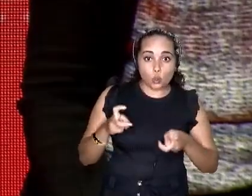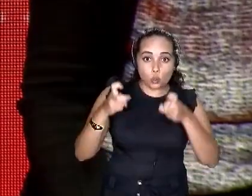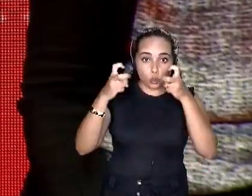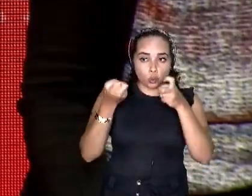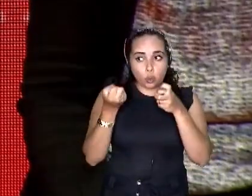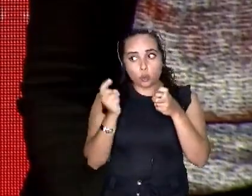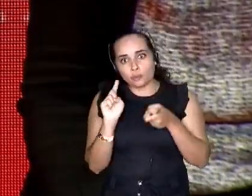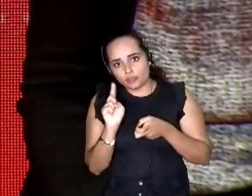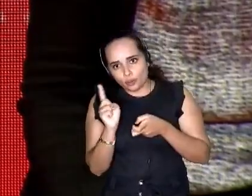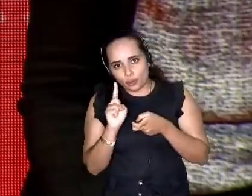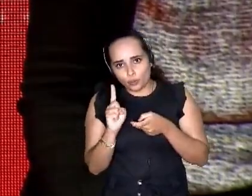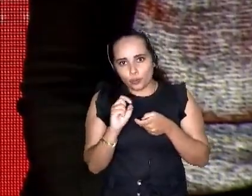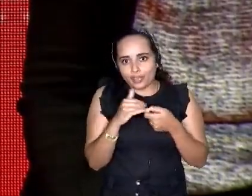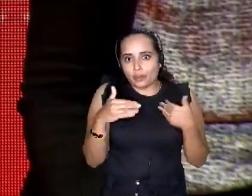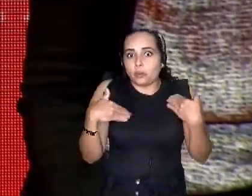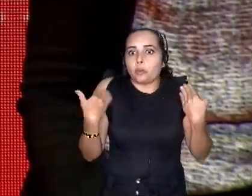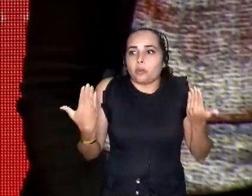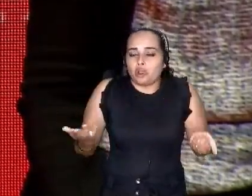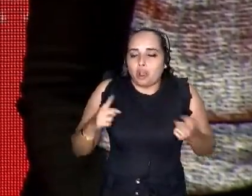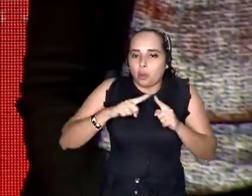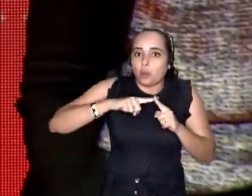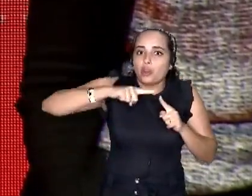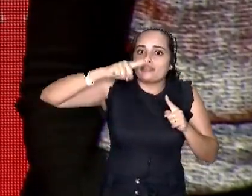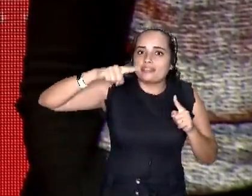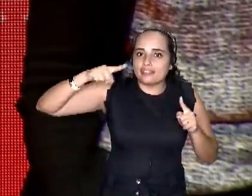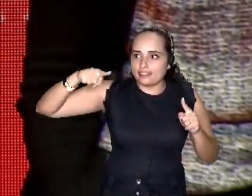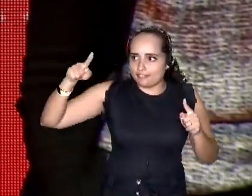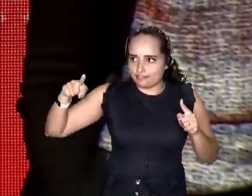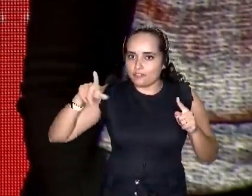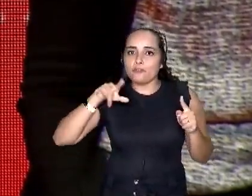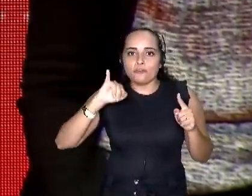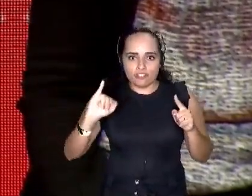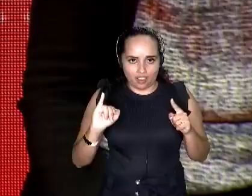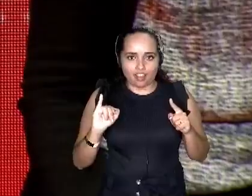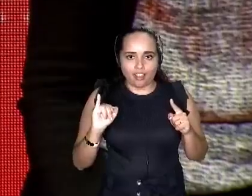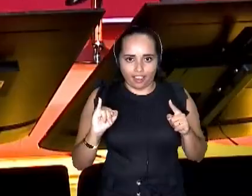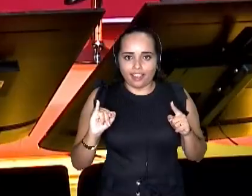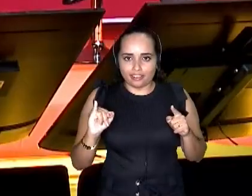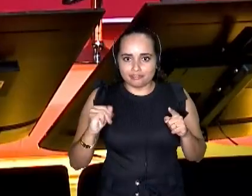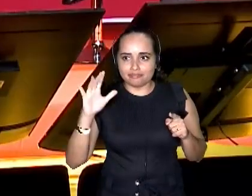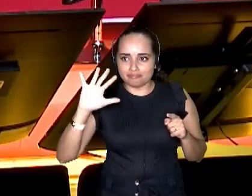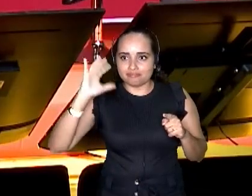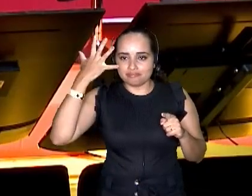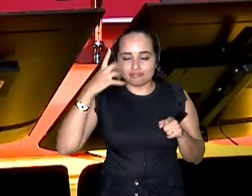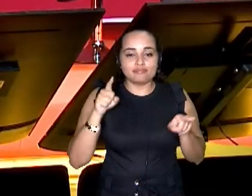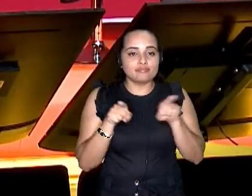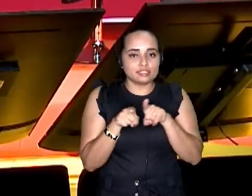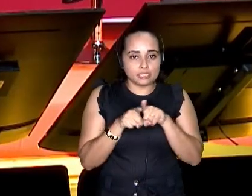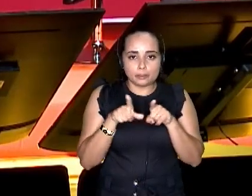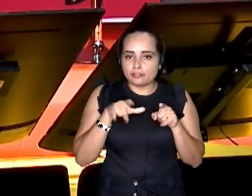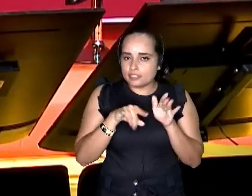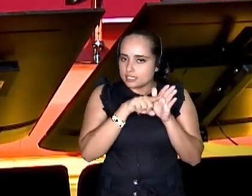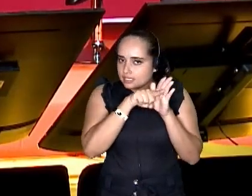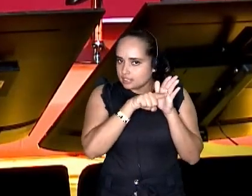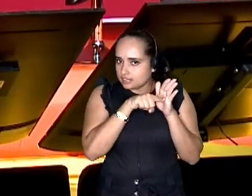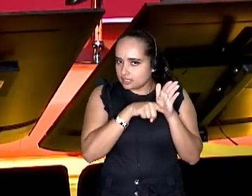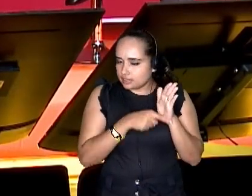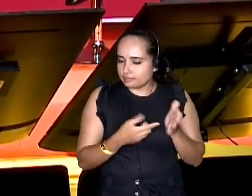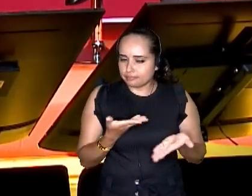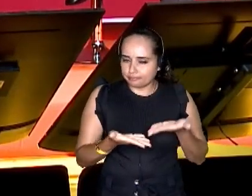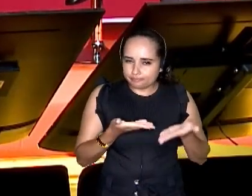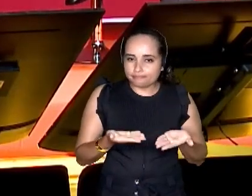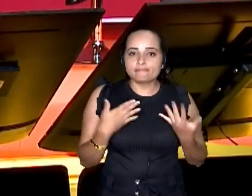party, it will be scrutinized, so you have to be prepared. So that is a real life example that is happening today in some